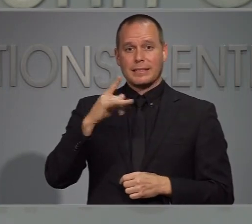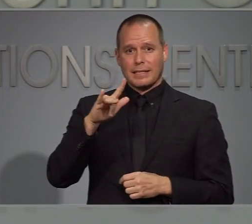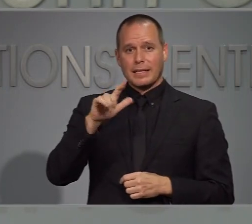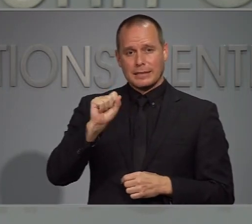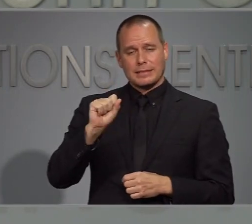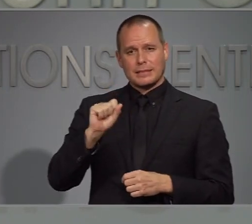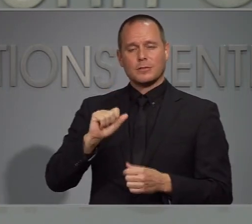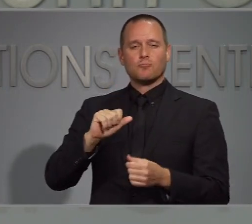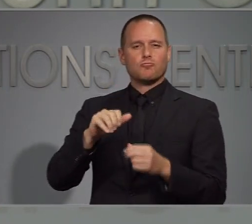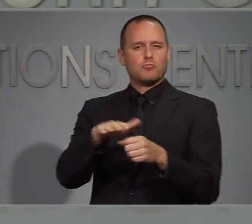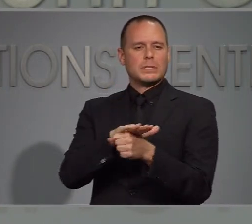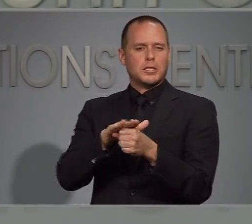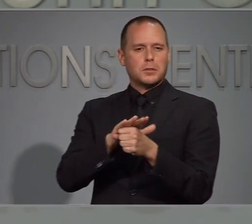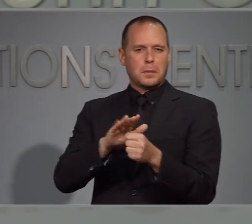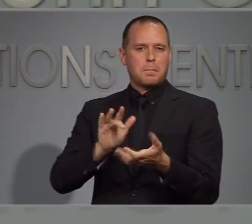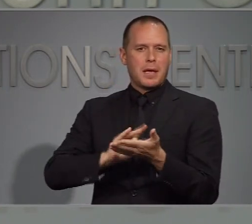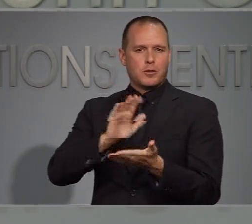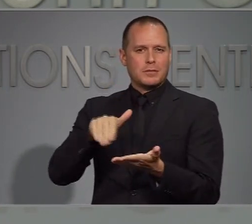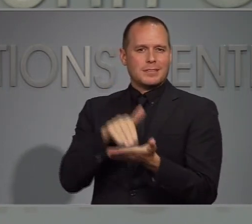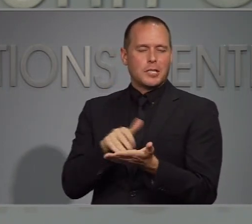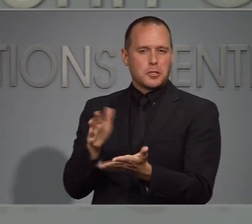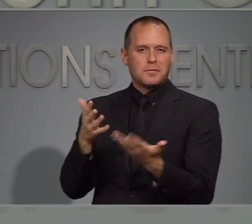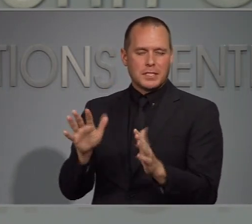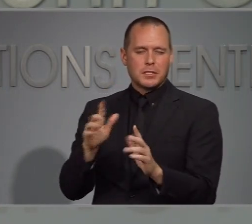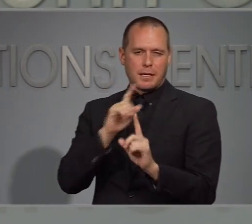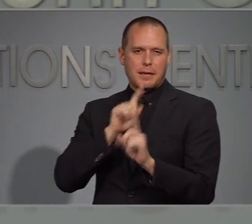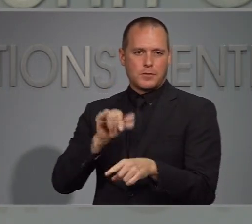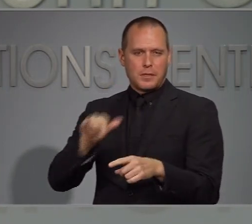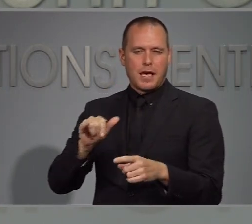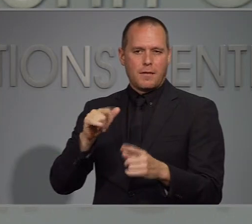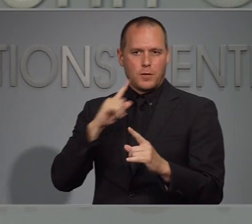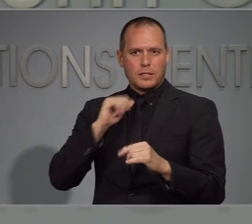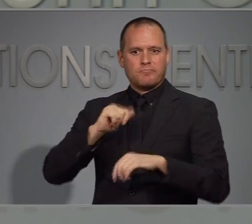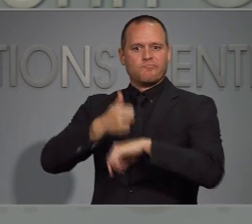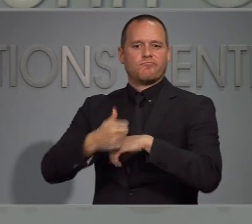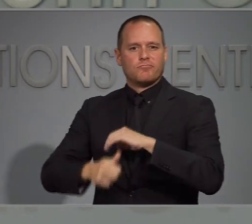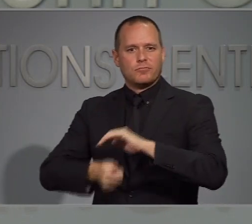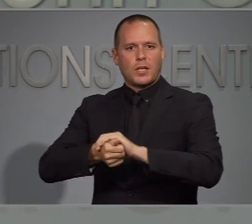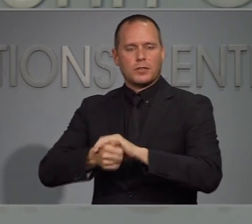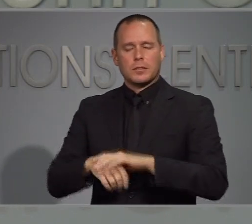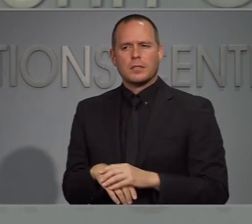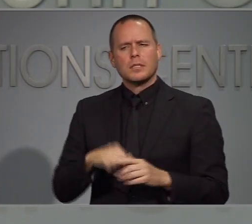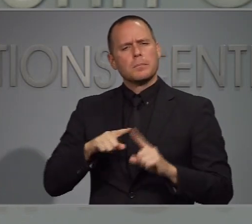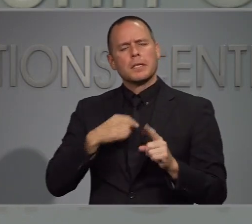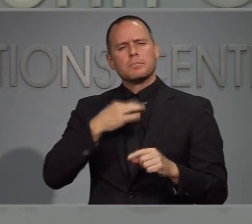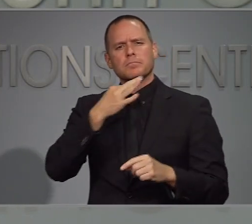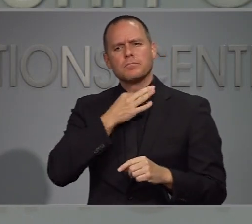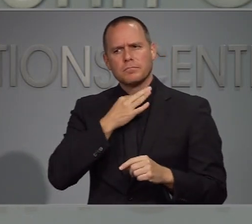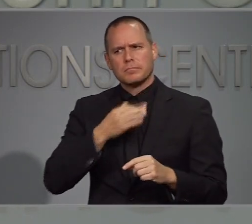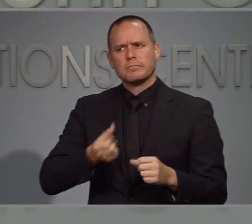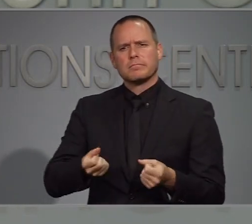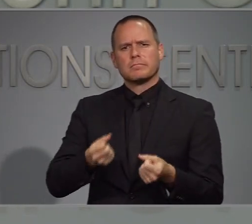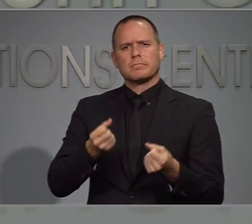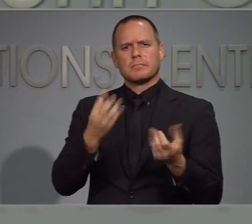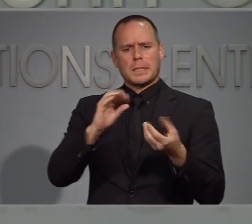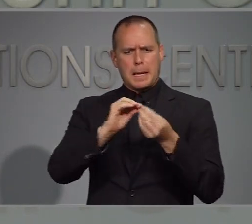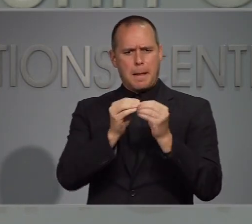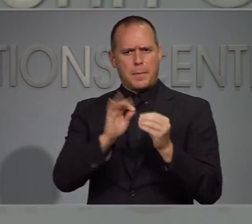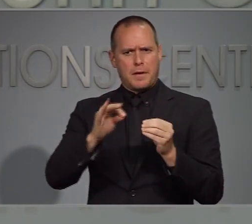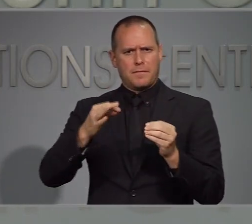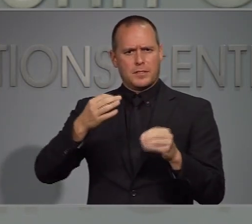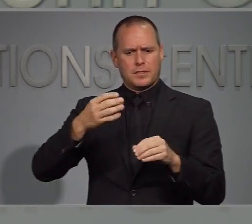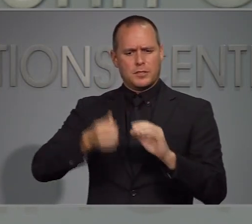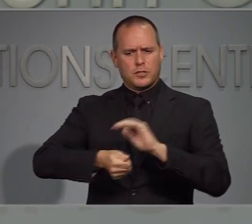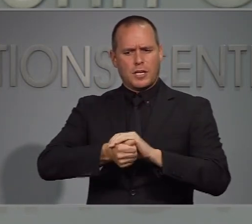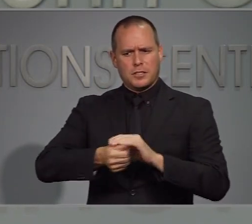Regional Medical Center. But, I would be interested in knowing the number of shelters in the past that you would have stood